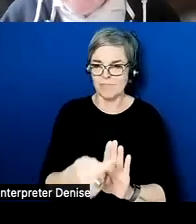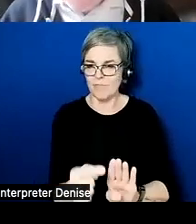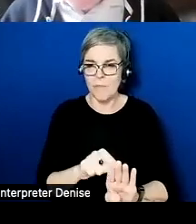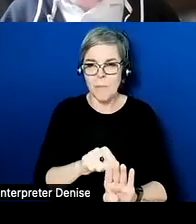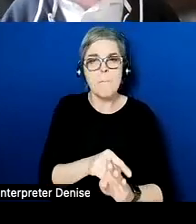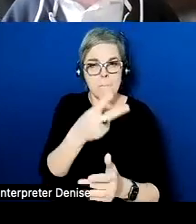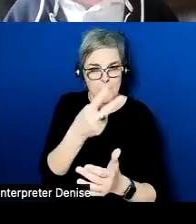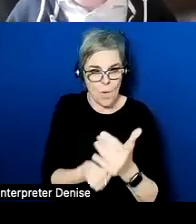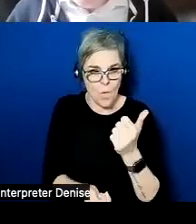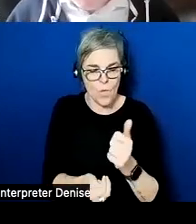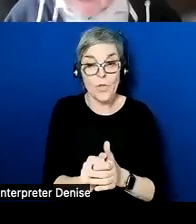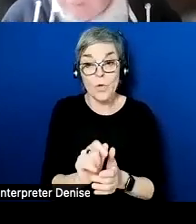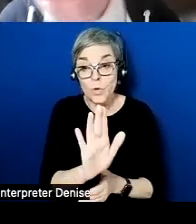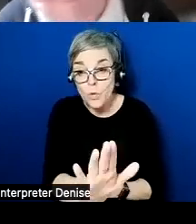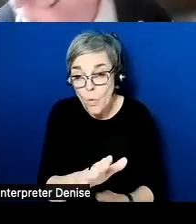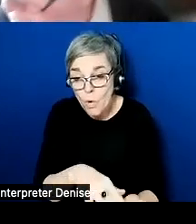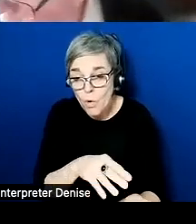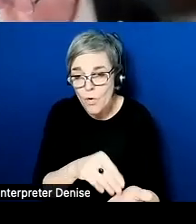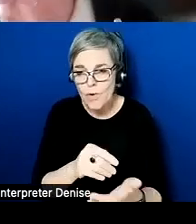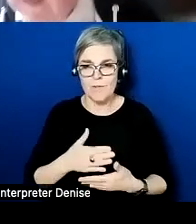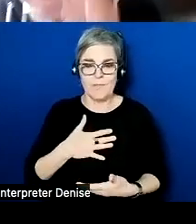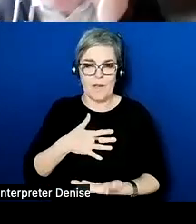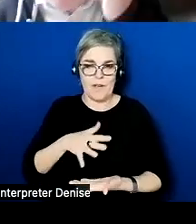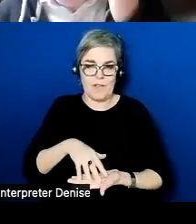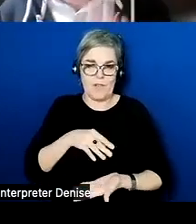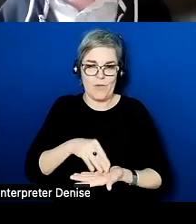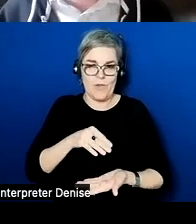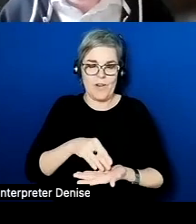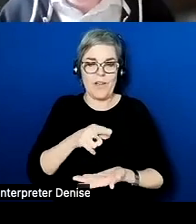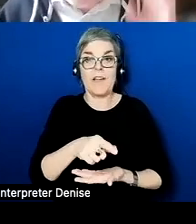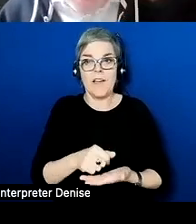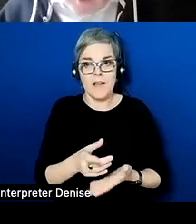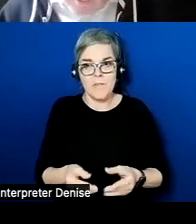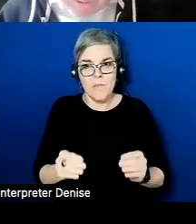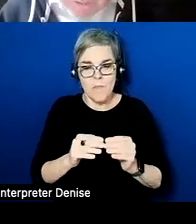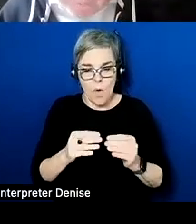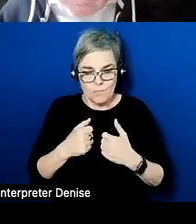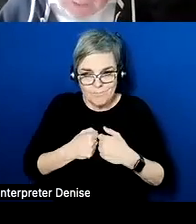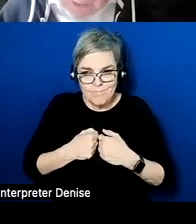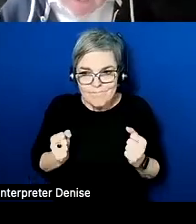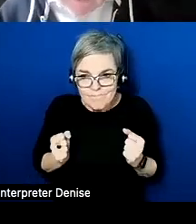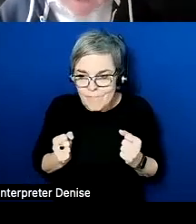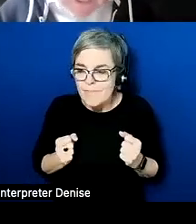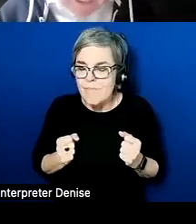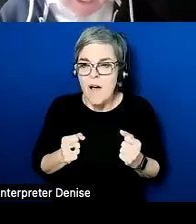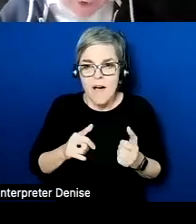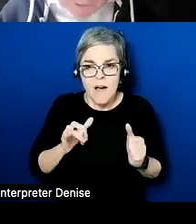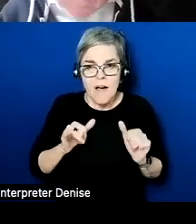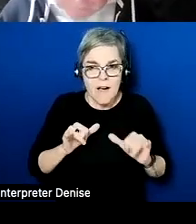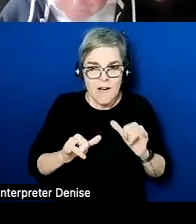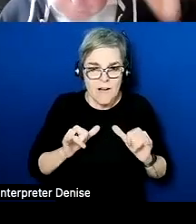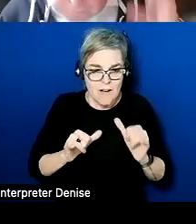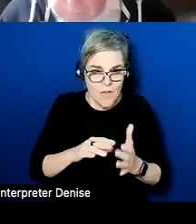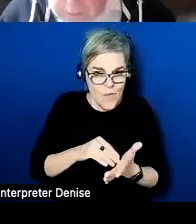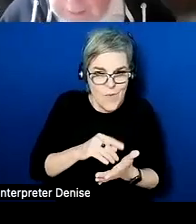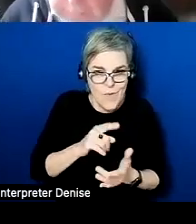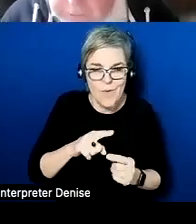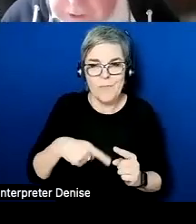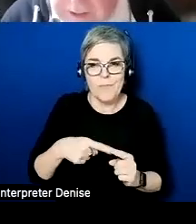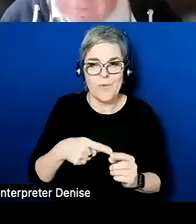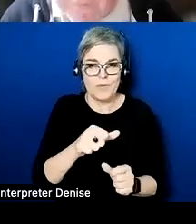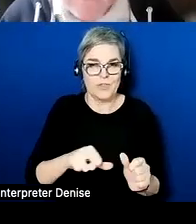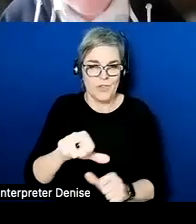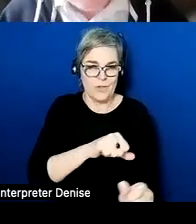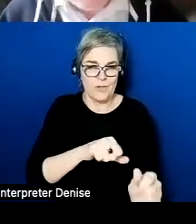about ourselves. So again, I'm just going to take a pause at this stage,